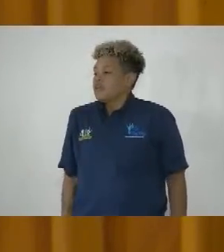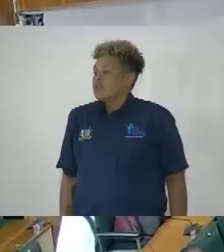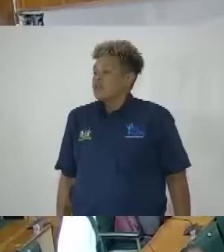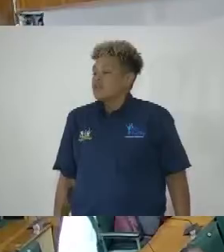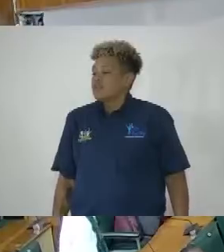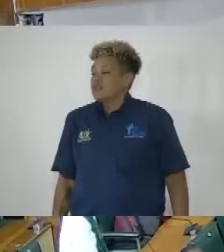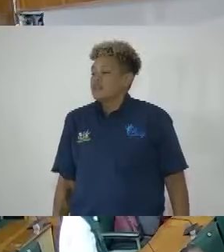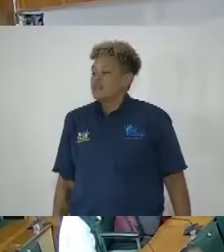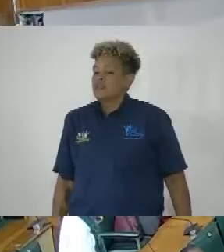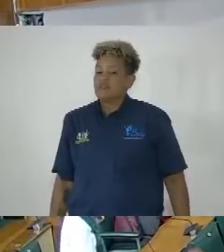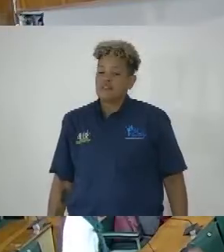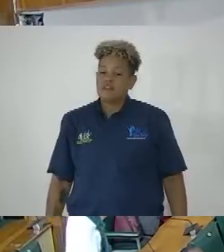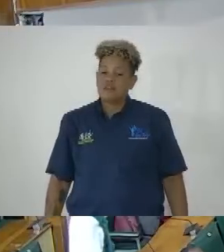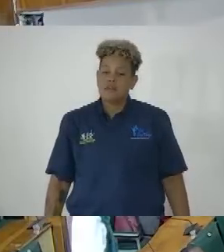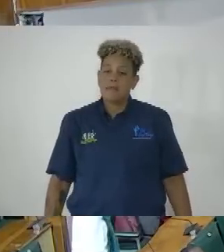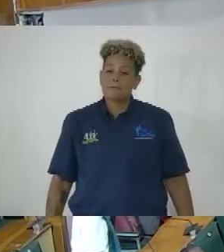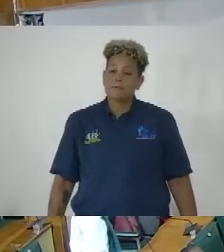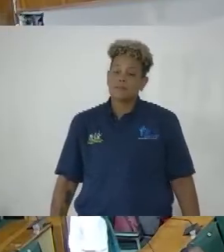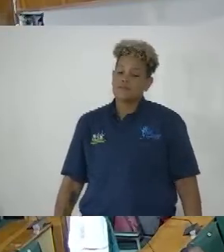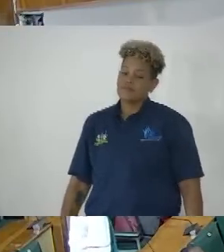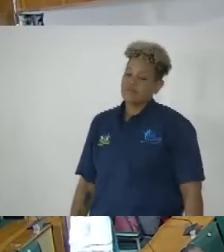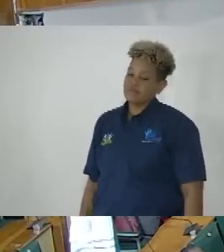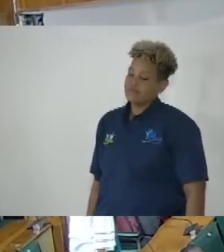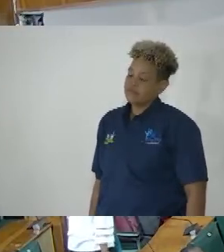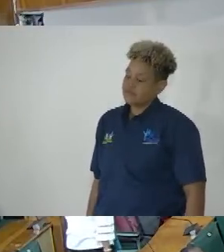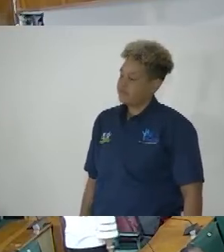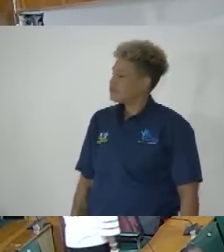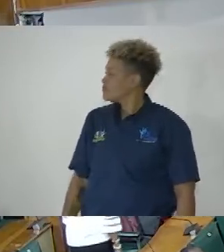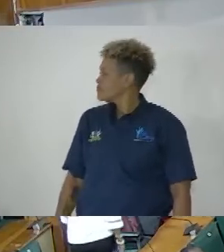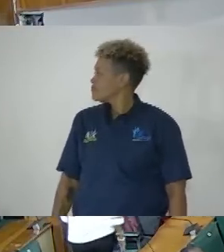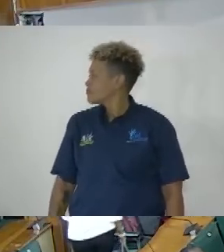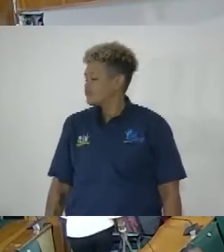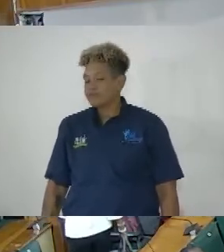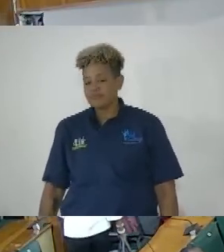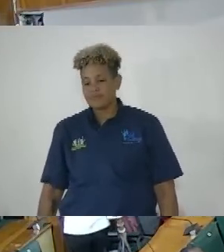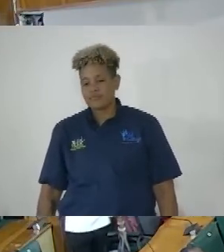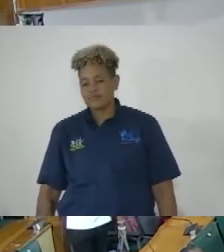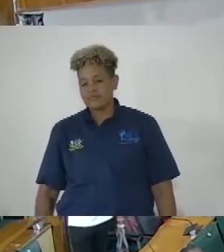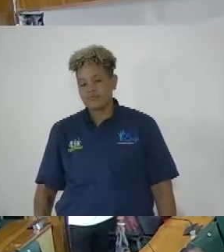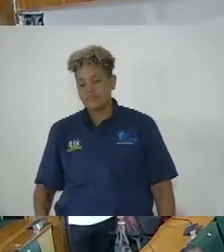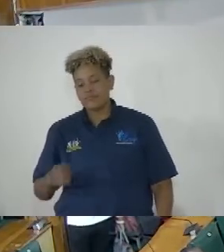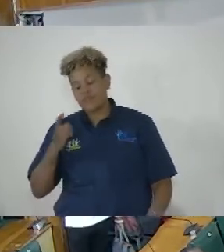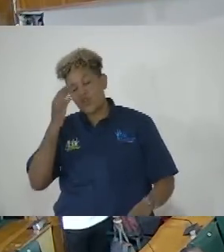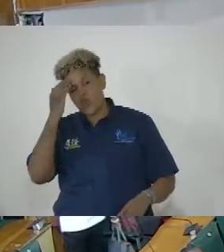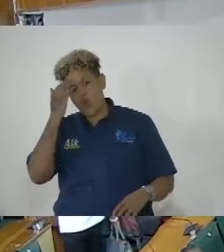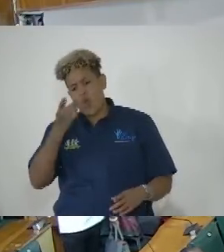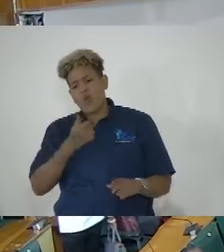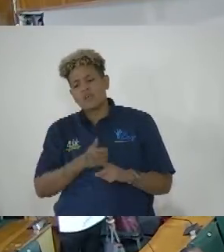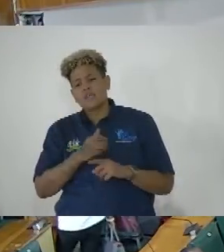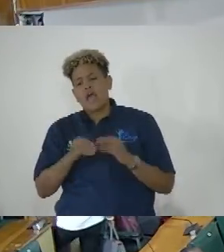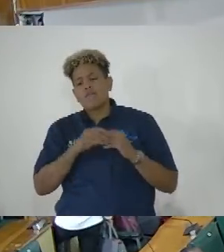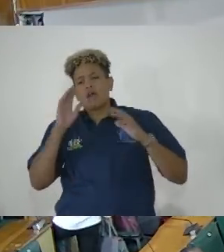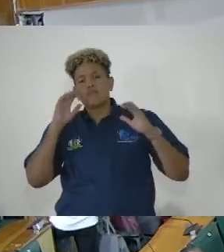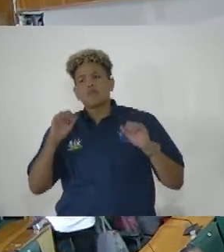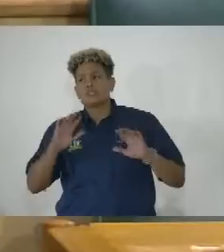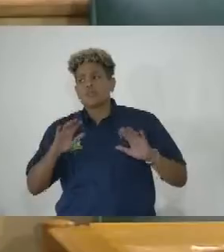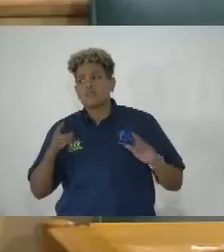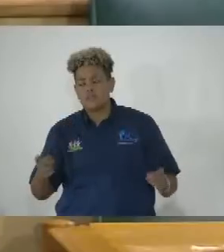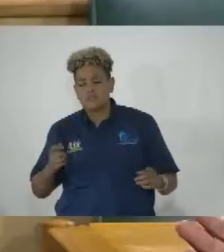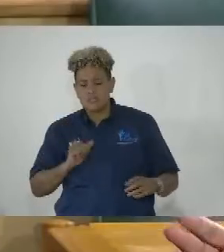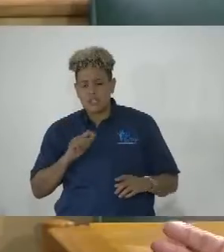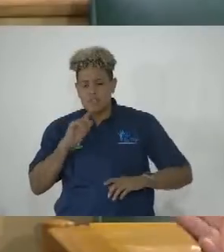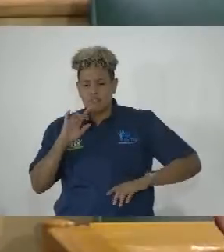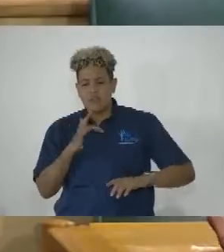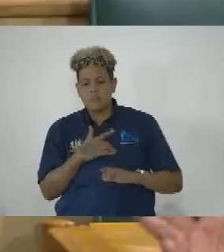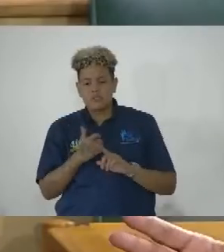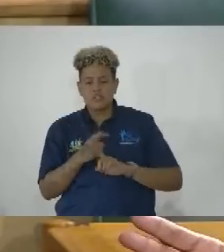Why, Mr. President, I know you are very prophetic, you know. You know, Mr. President, I